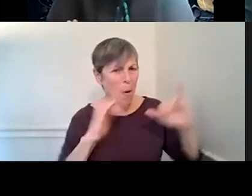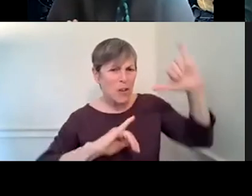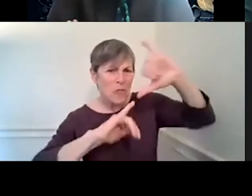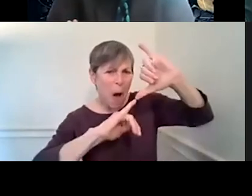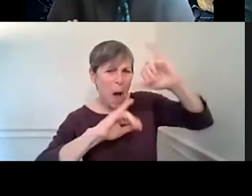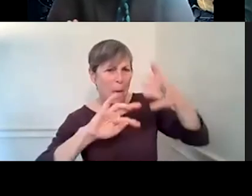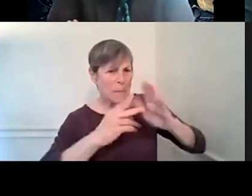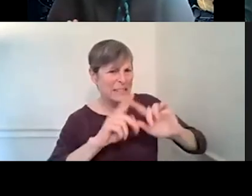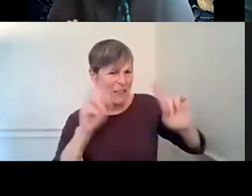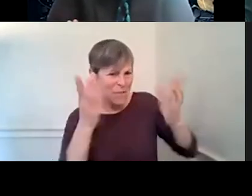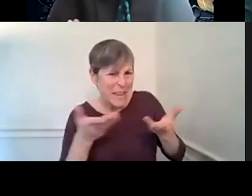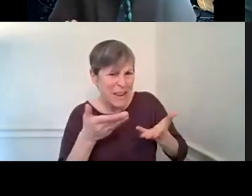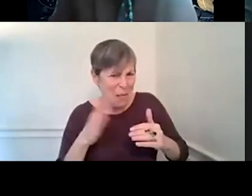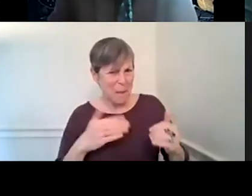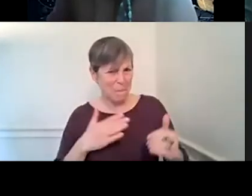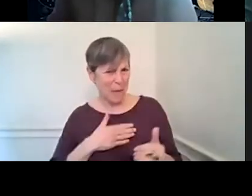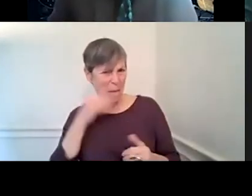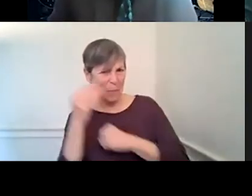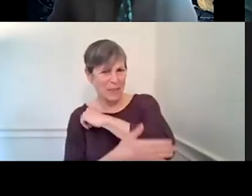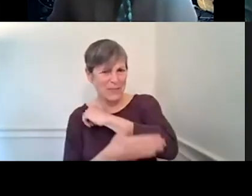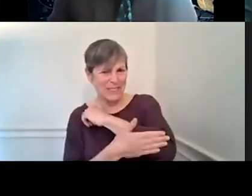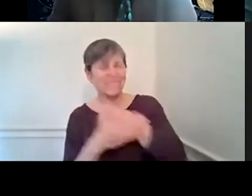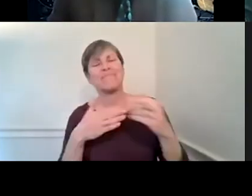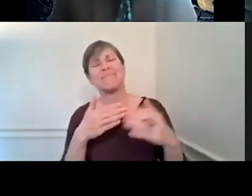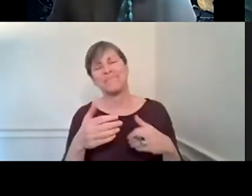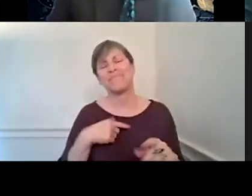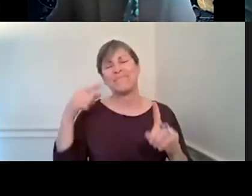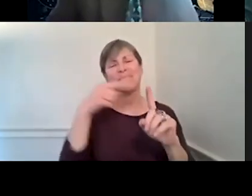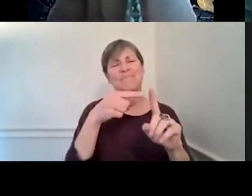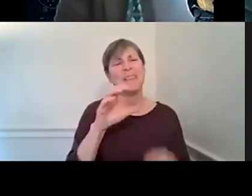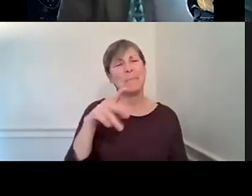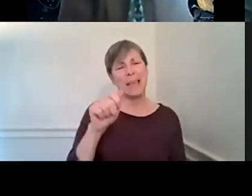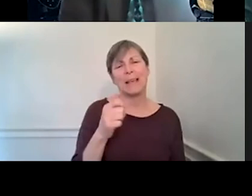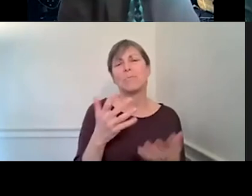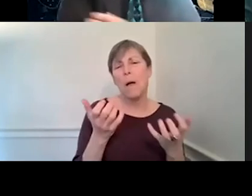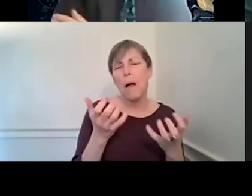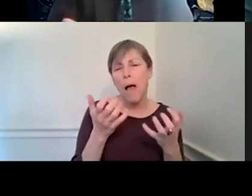Anyway, I wanted to be a CPA. I even more fell in love